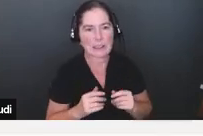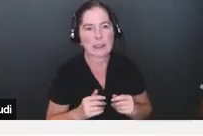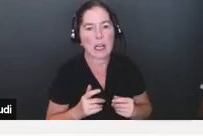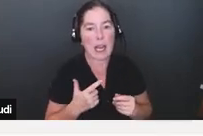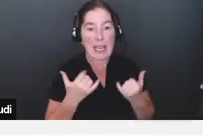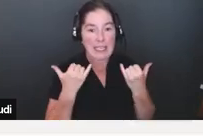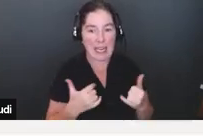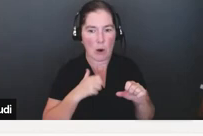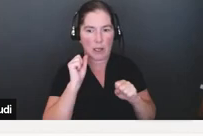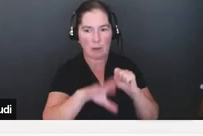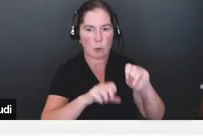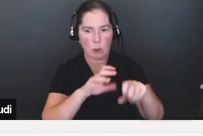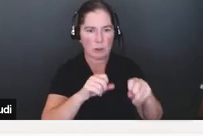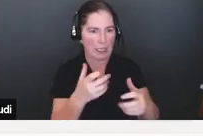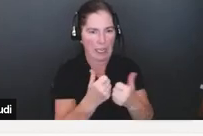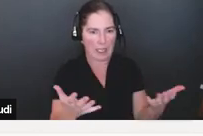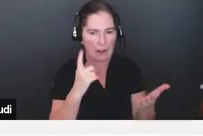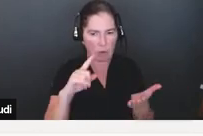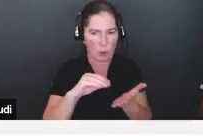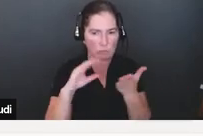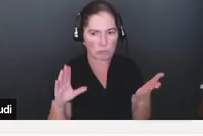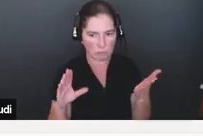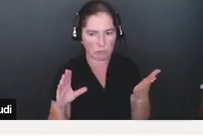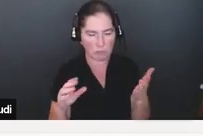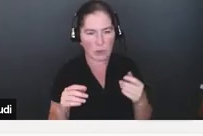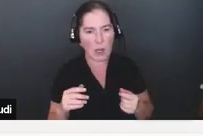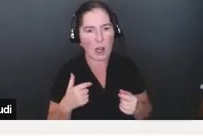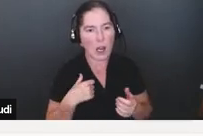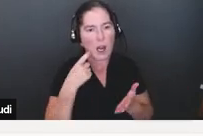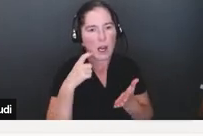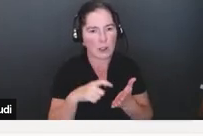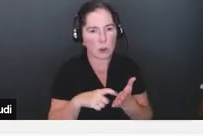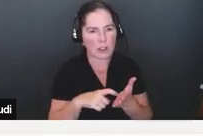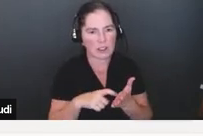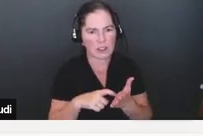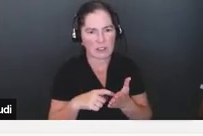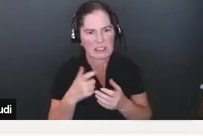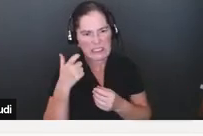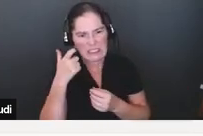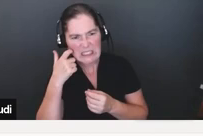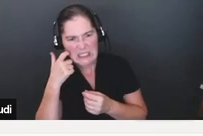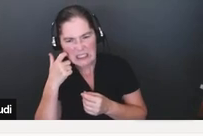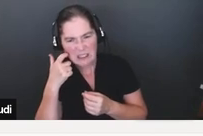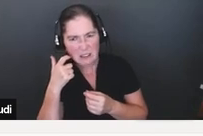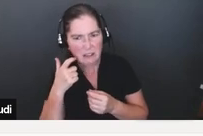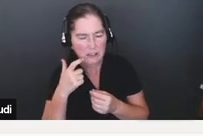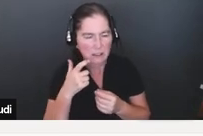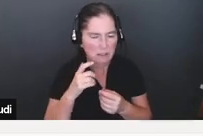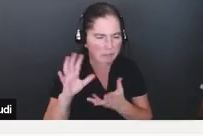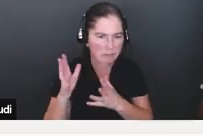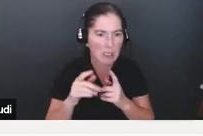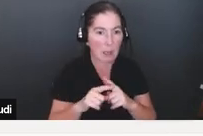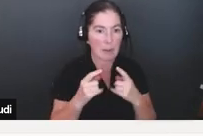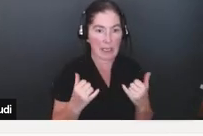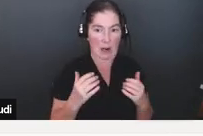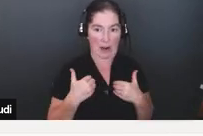put anything that I want to in here for my learners, for my kids. I noticed a moment ago it gave me a message and now it says class materials. It actually made them for